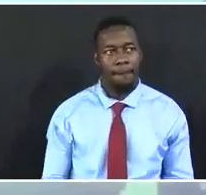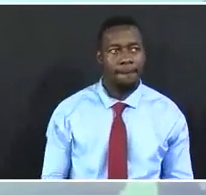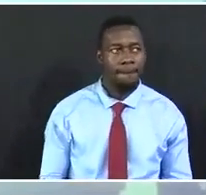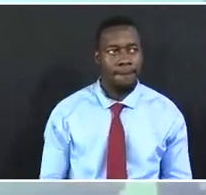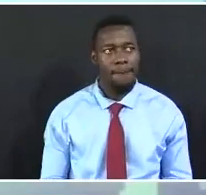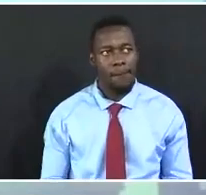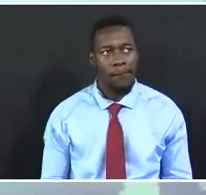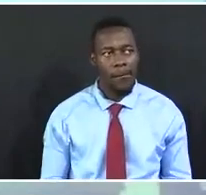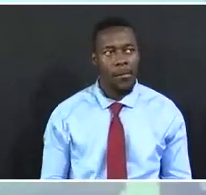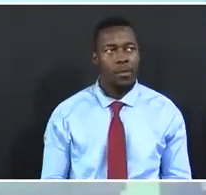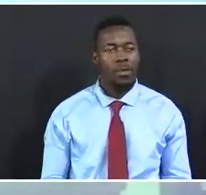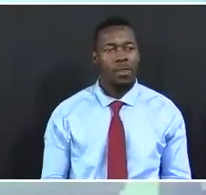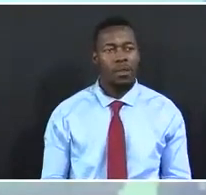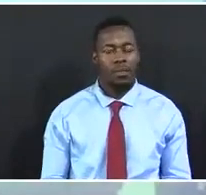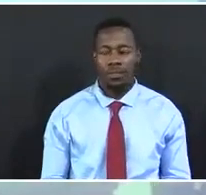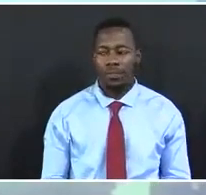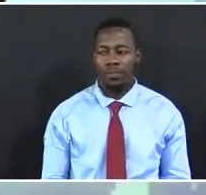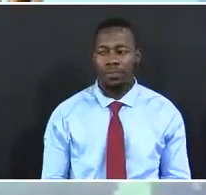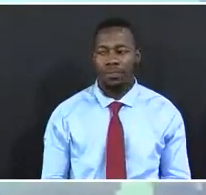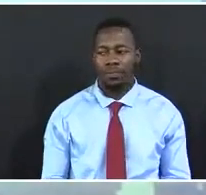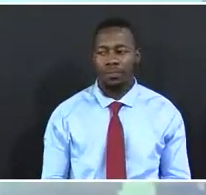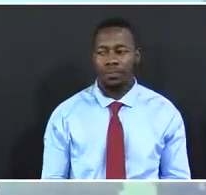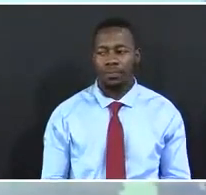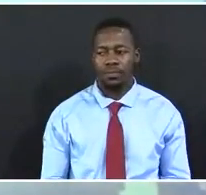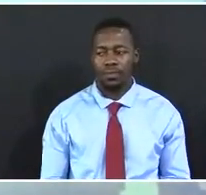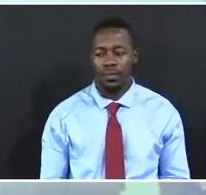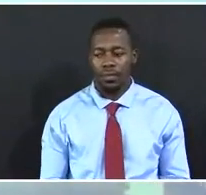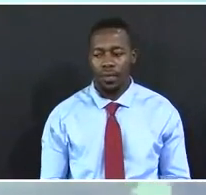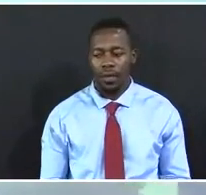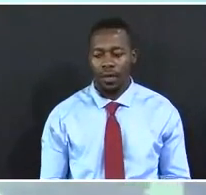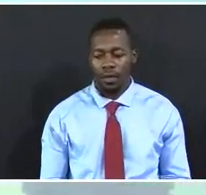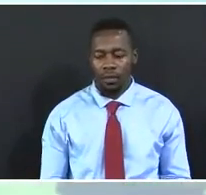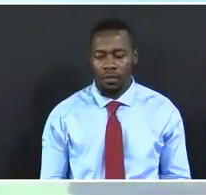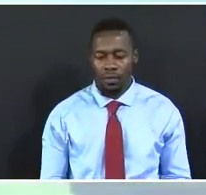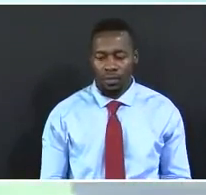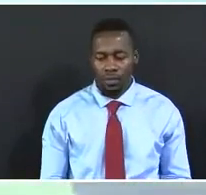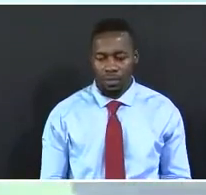can negatively influence our actions.